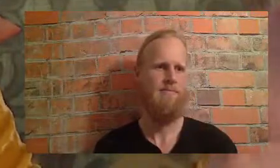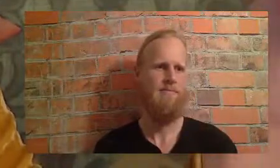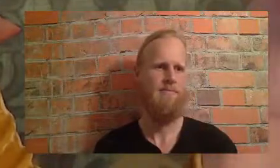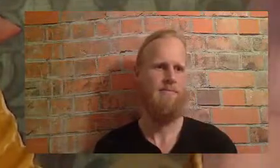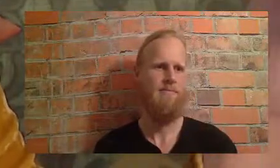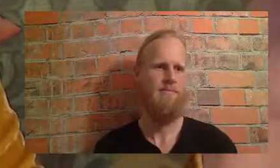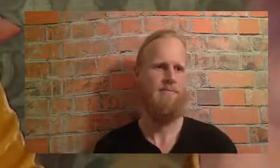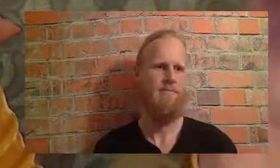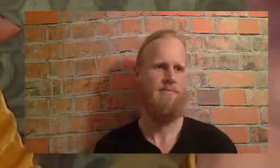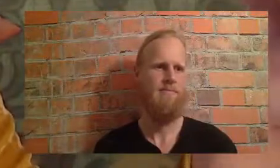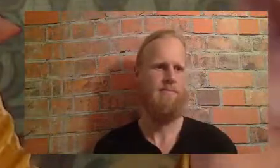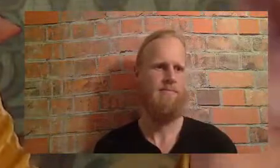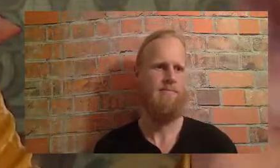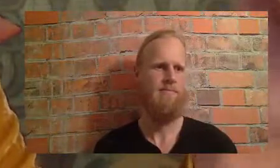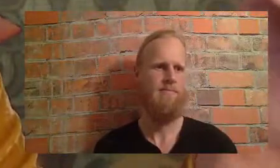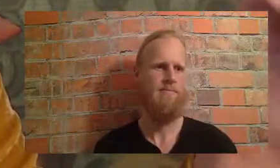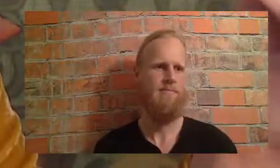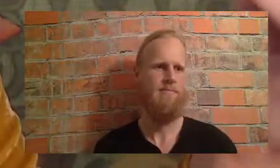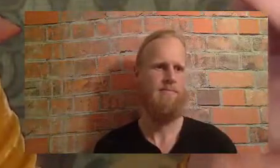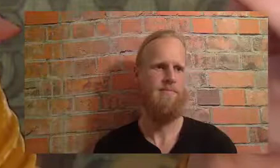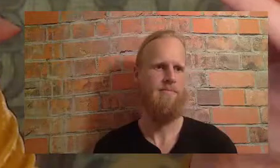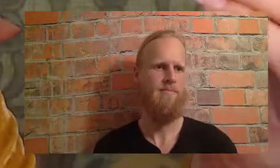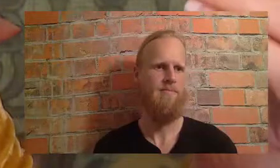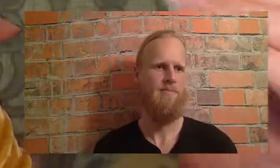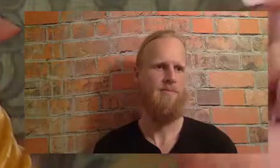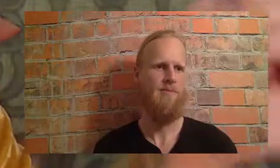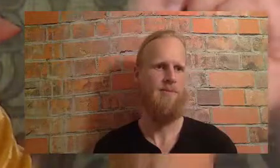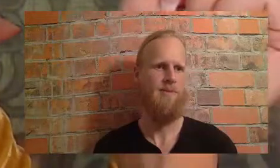saying, yeah, I'll do my work. This is going to be